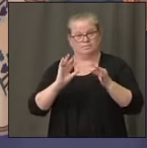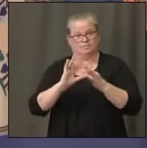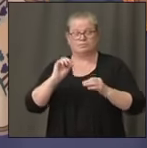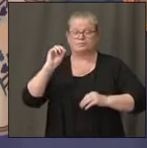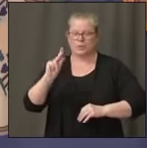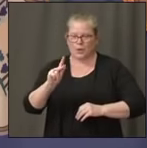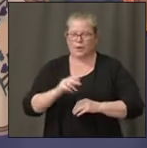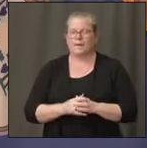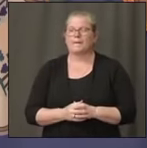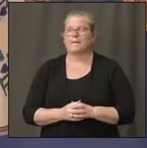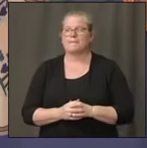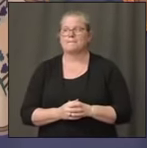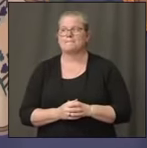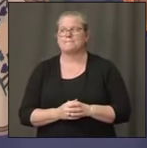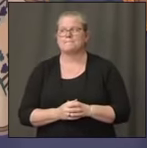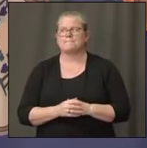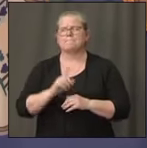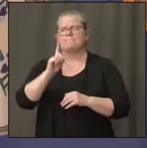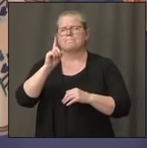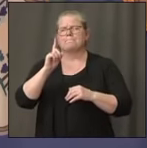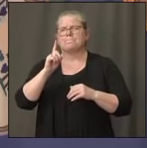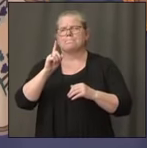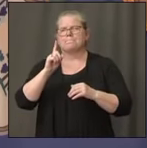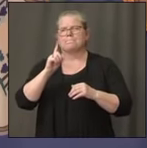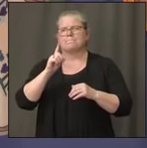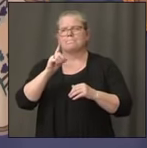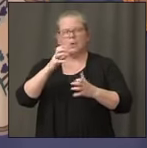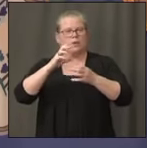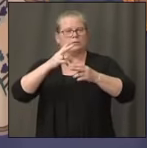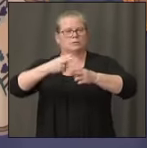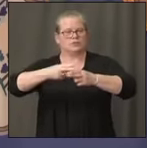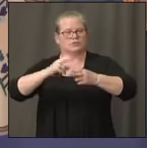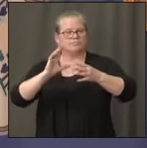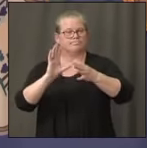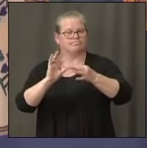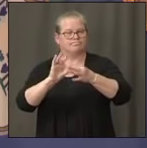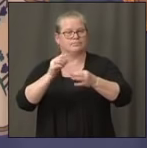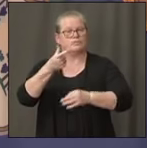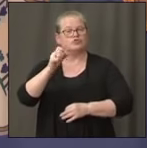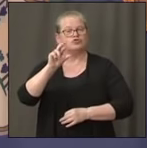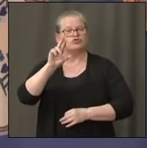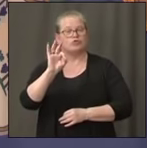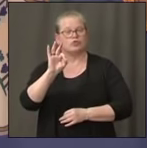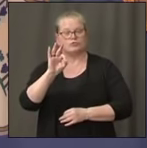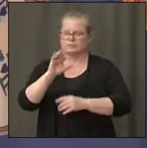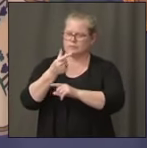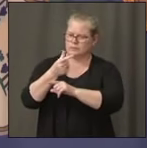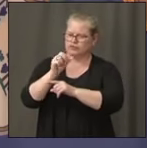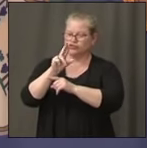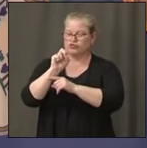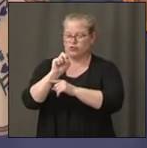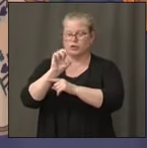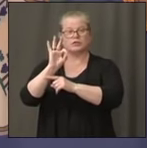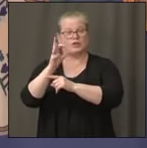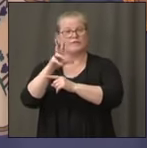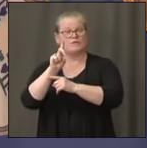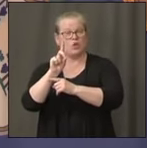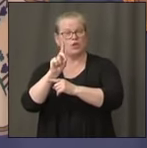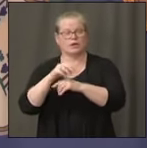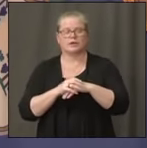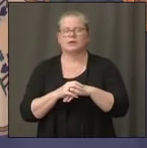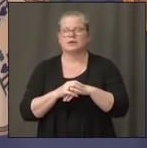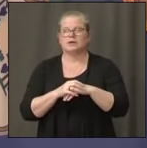One more thought on George Floyd. We've talked about this a fair amount, but something, you know, our administration has tried to